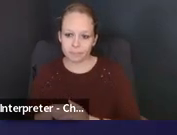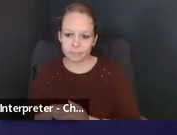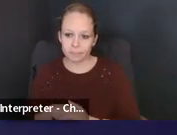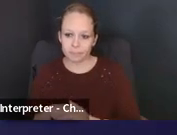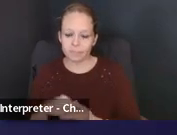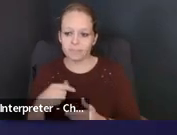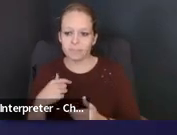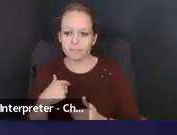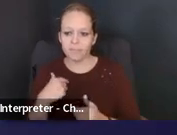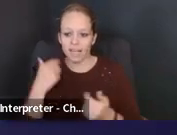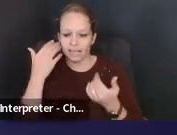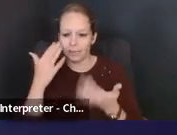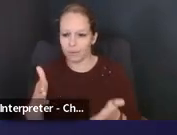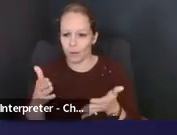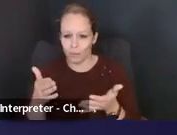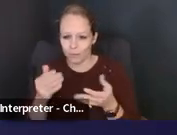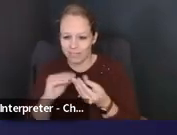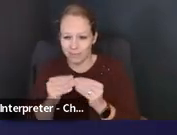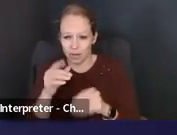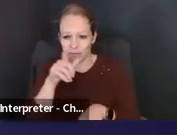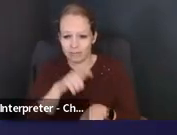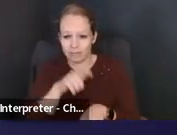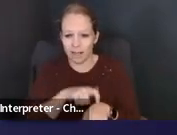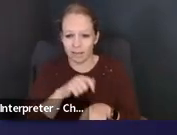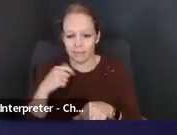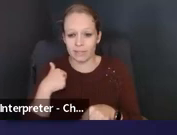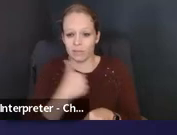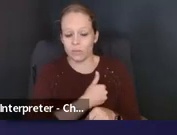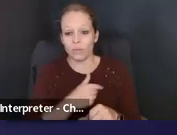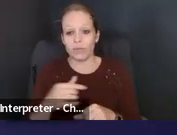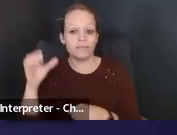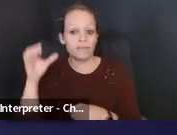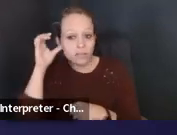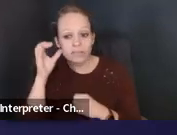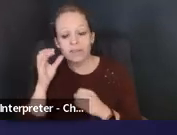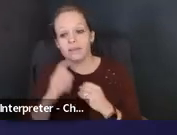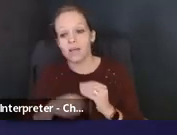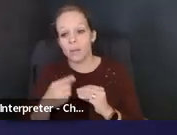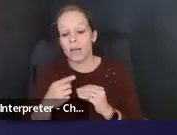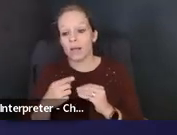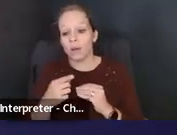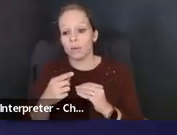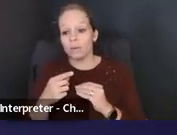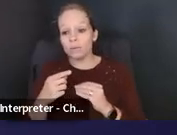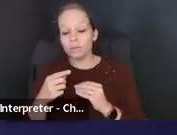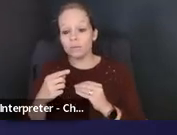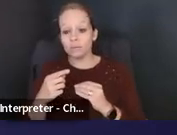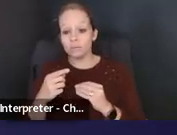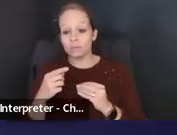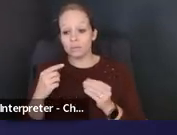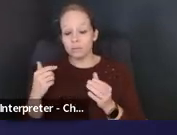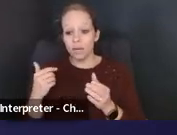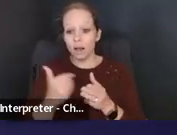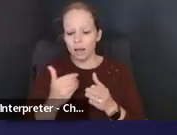I can't tell you the number of times that we have heard about a incoming